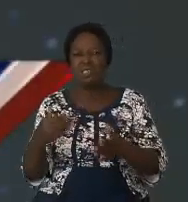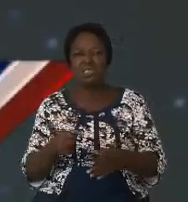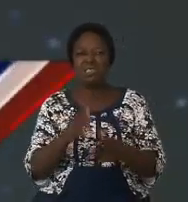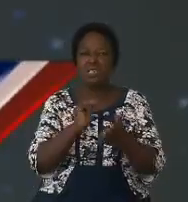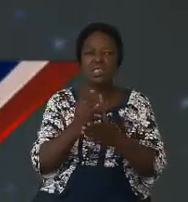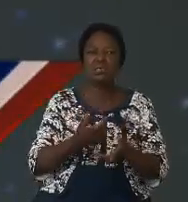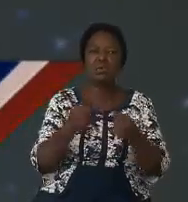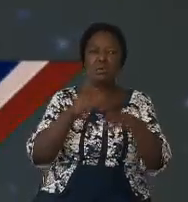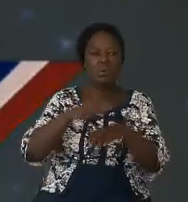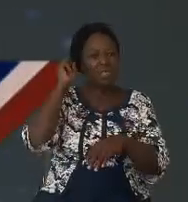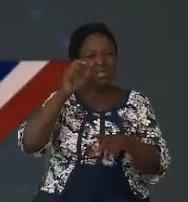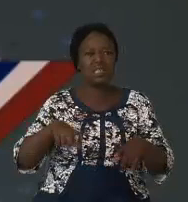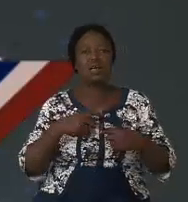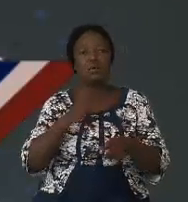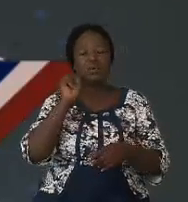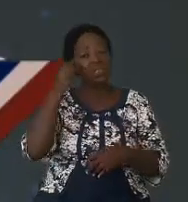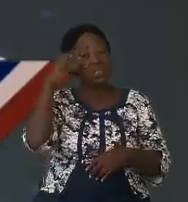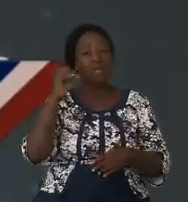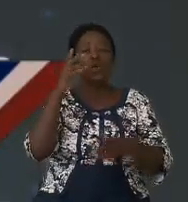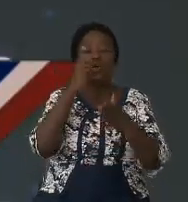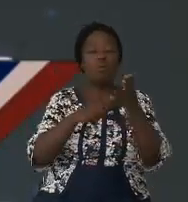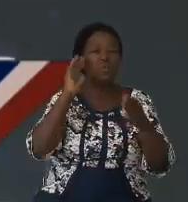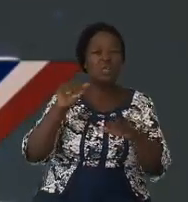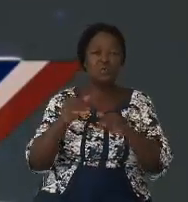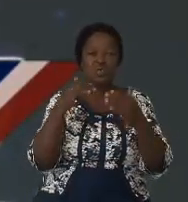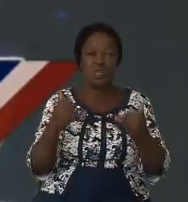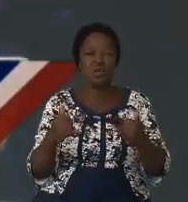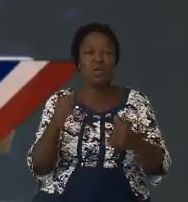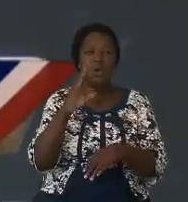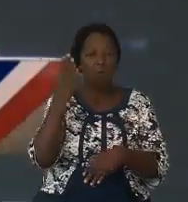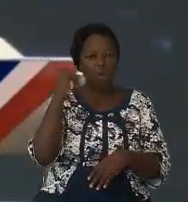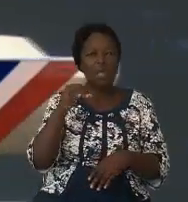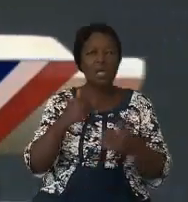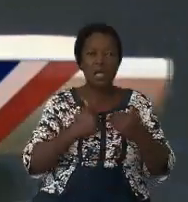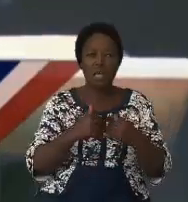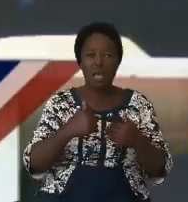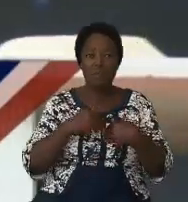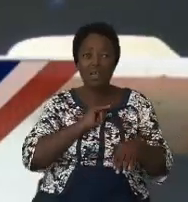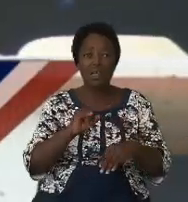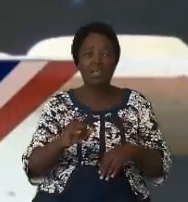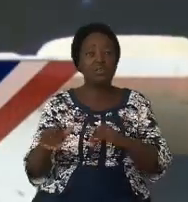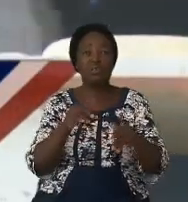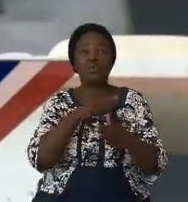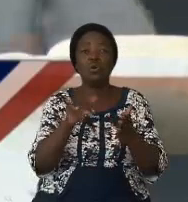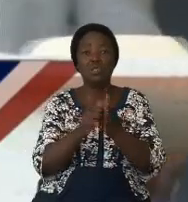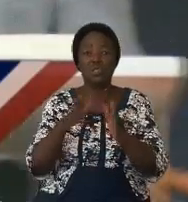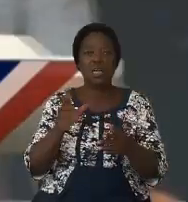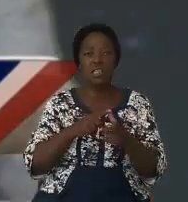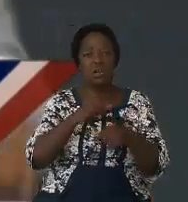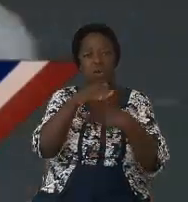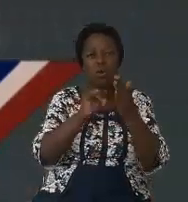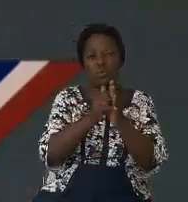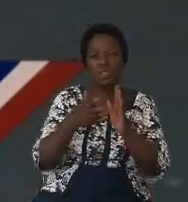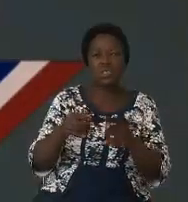had pressure. He had all those things weighing him down. And was thinking, what will I do now? Why have I